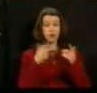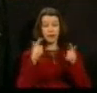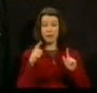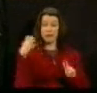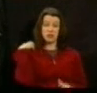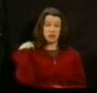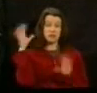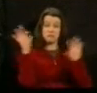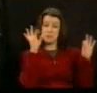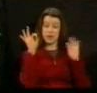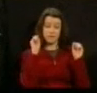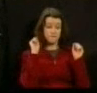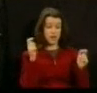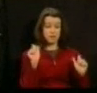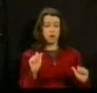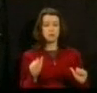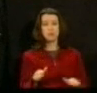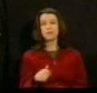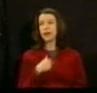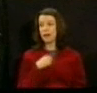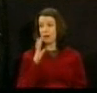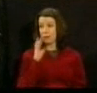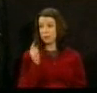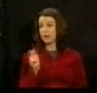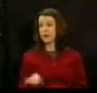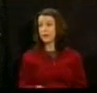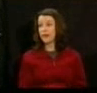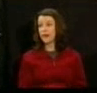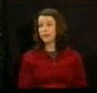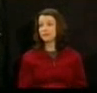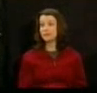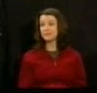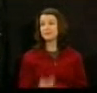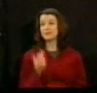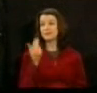with as fast as possible. I'll second that.